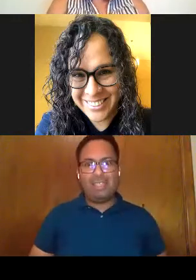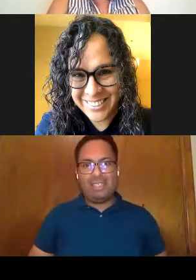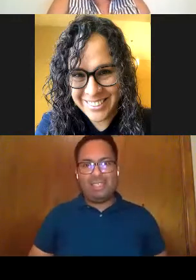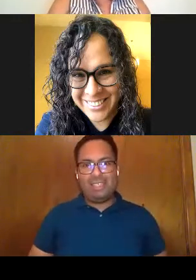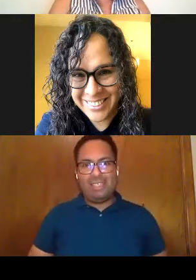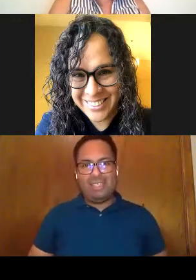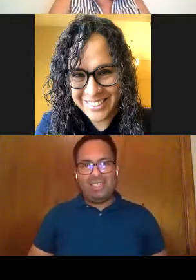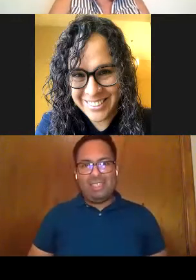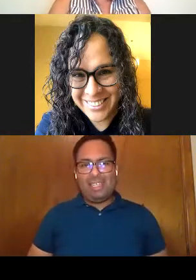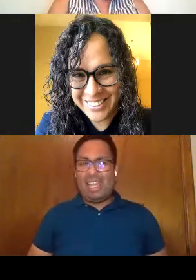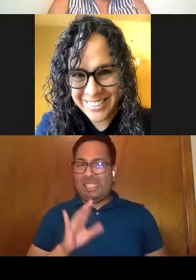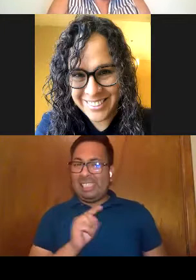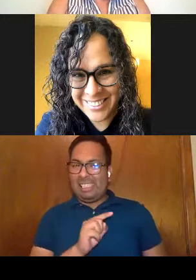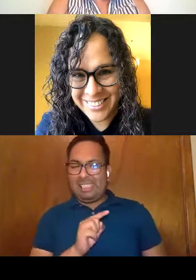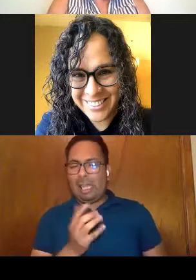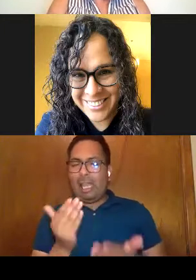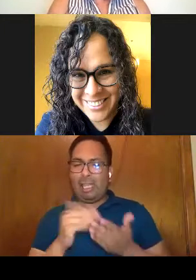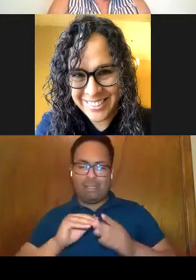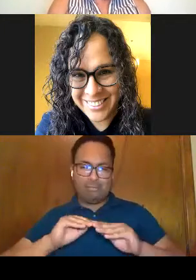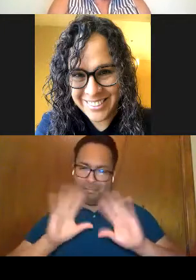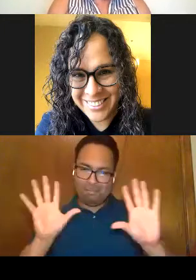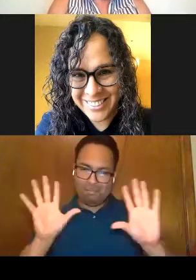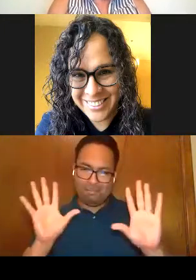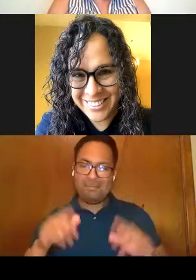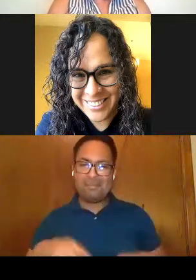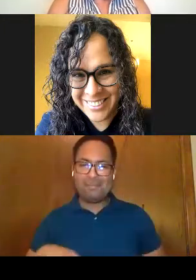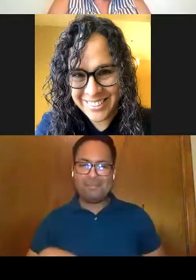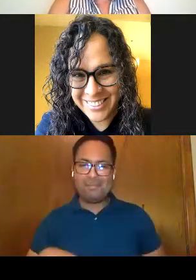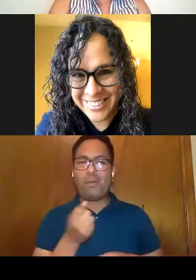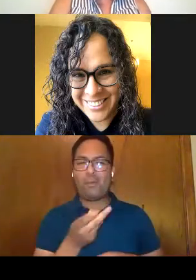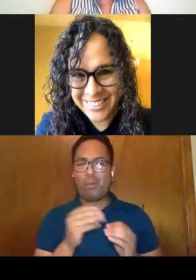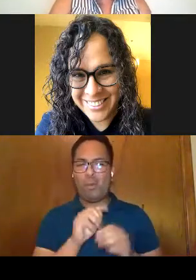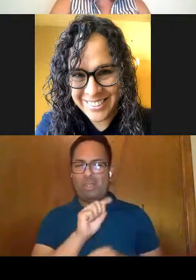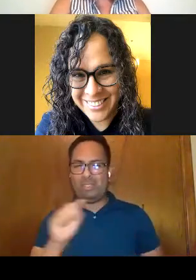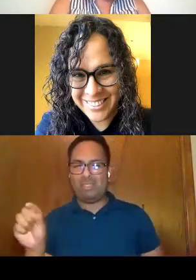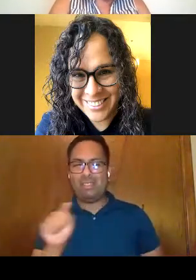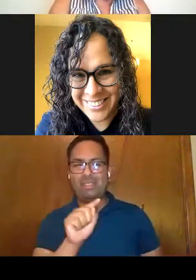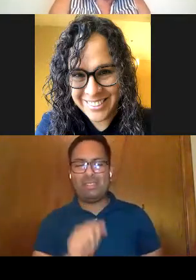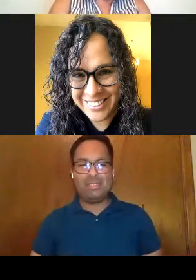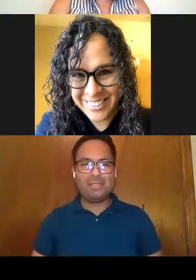those are obvious as well. Let's take a look at a couple of things.